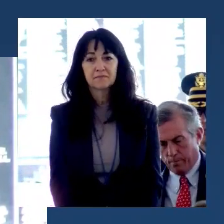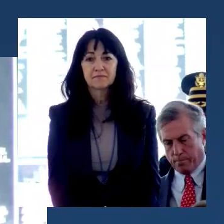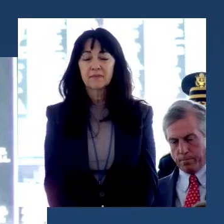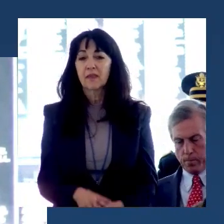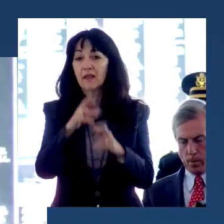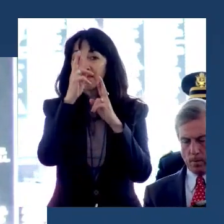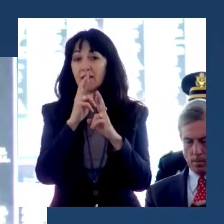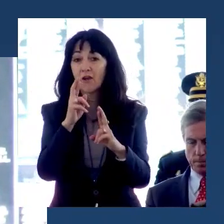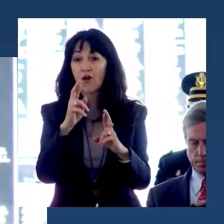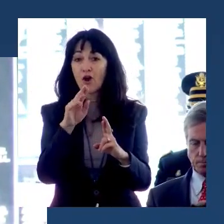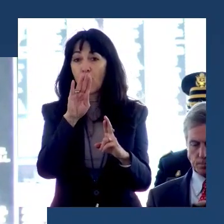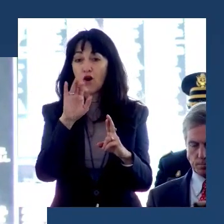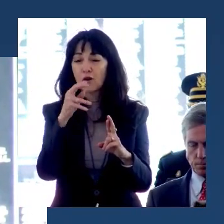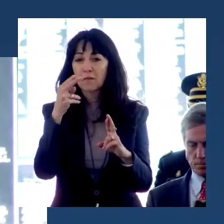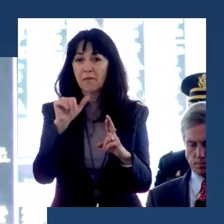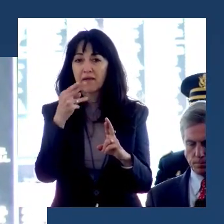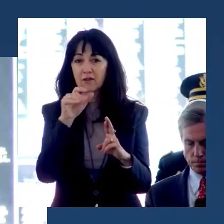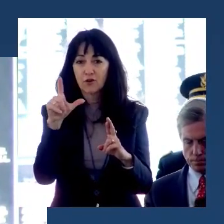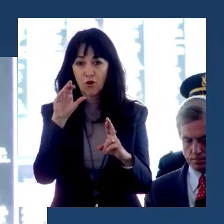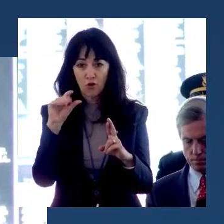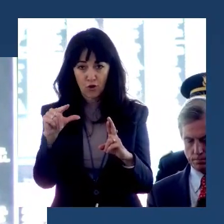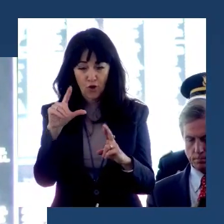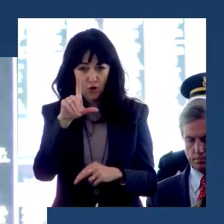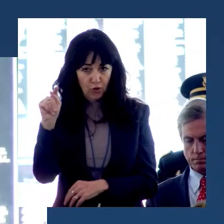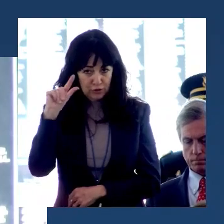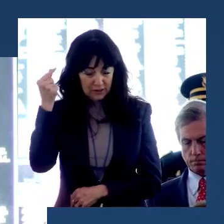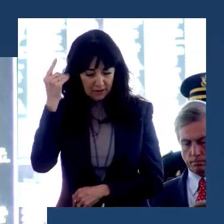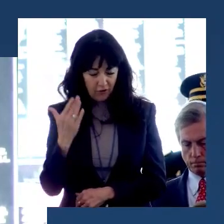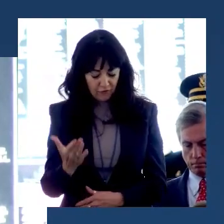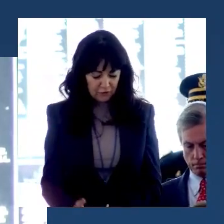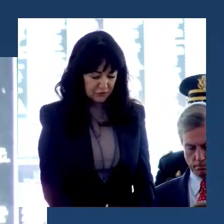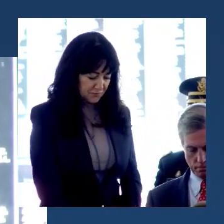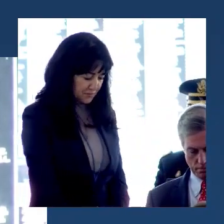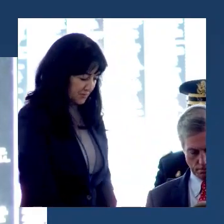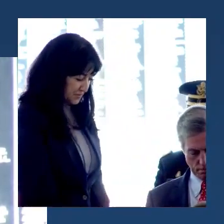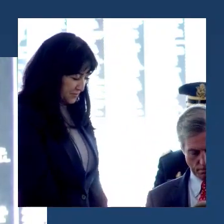The Honorable Bethany Hall Long, Lieutenant Governor.